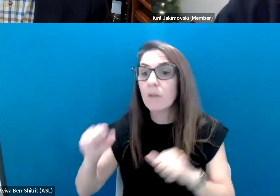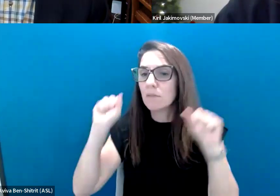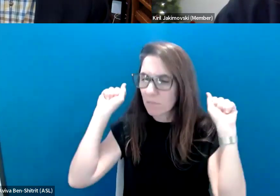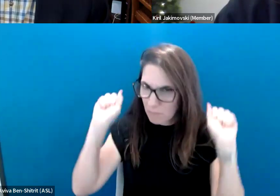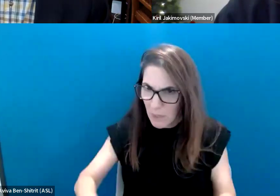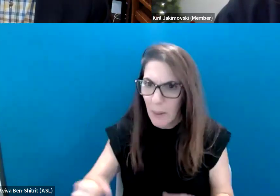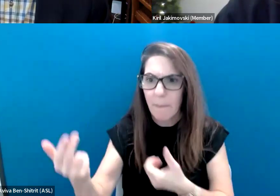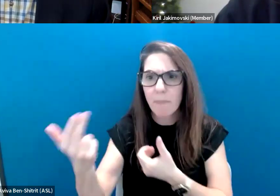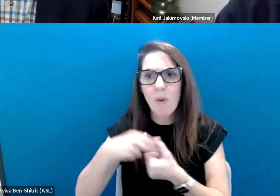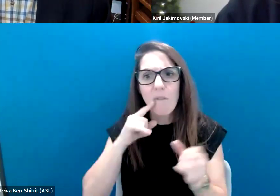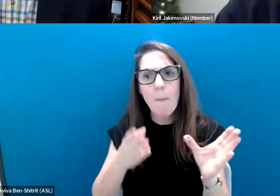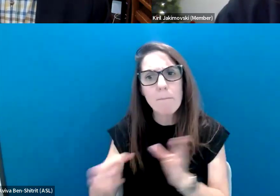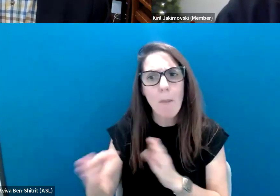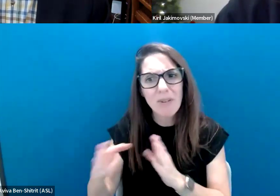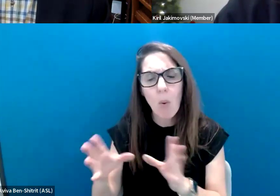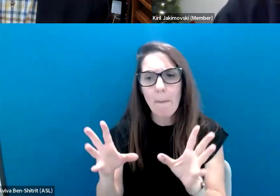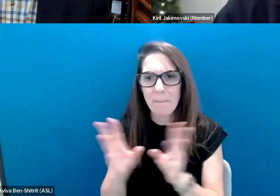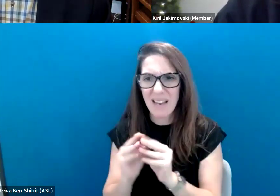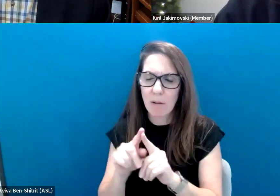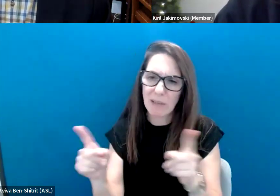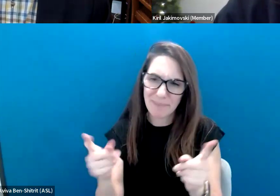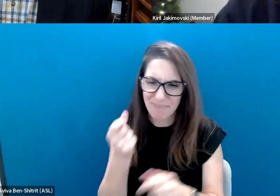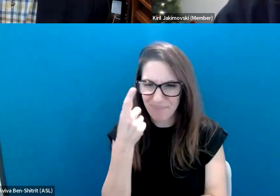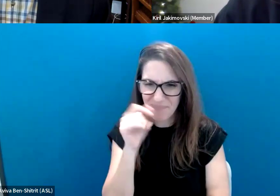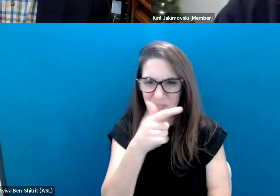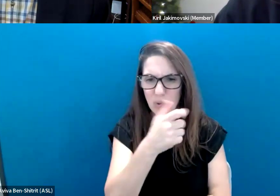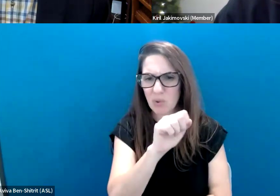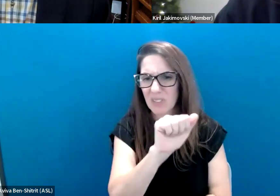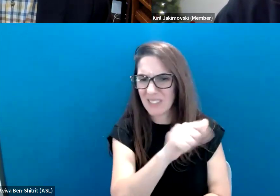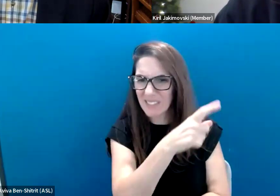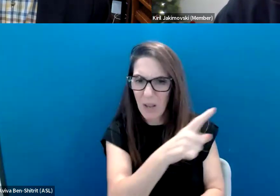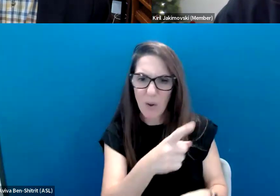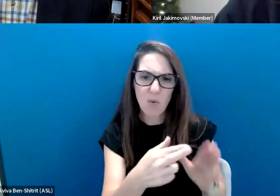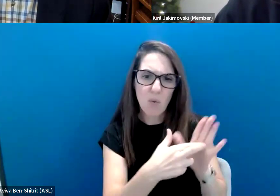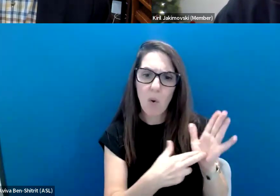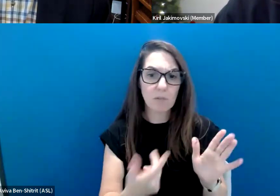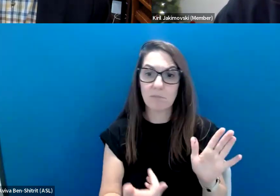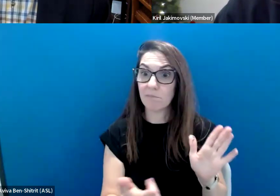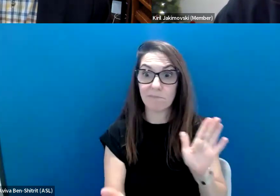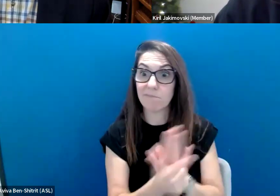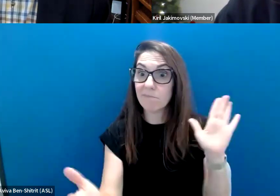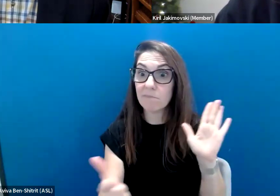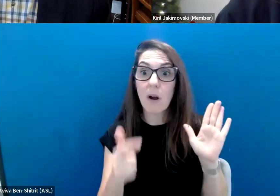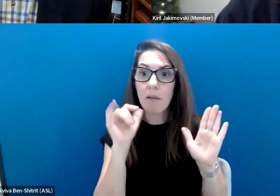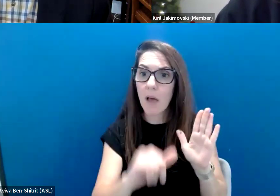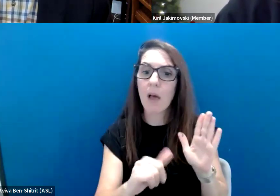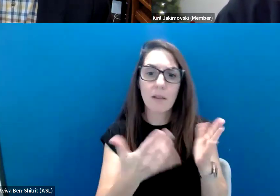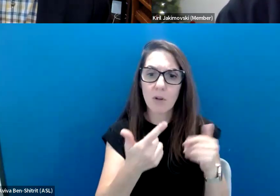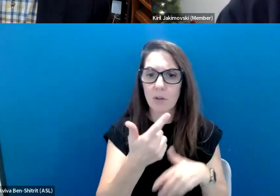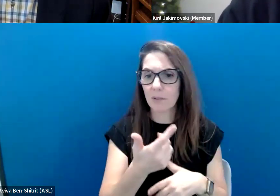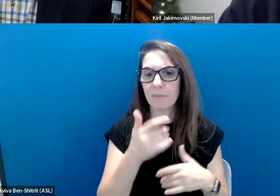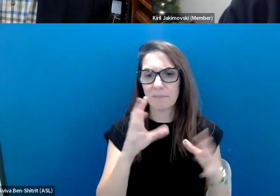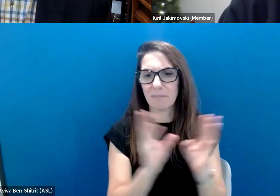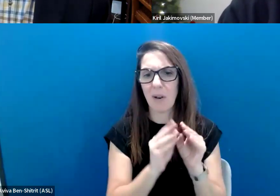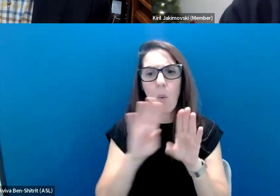in the preparatory meeting. But unfortunately, GSA rules prevent preparatory meetings from being open to the public. It is possible